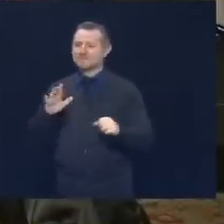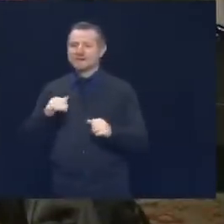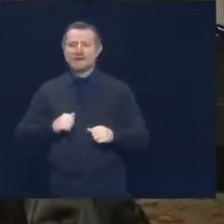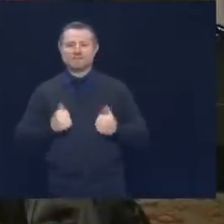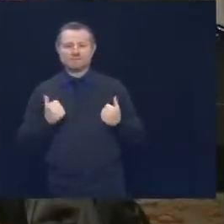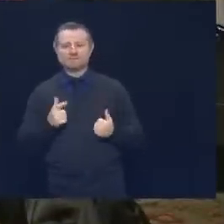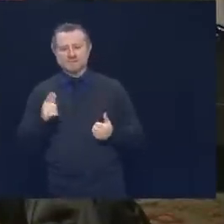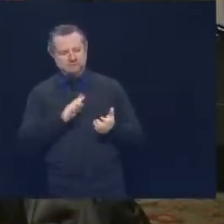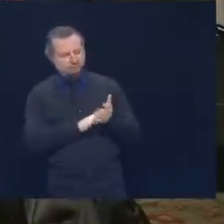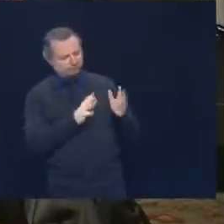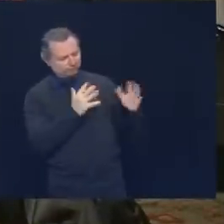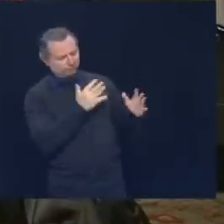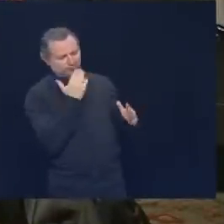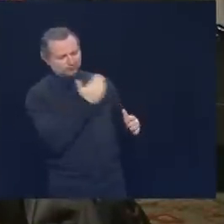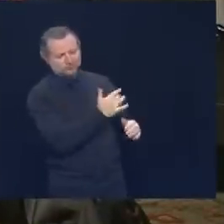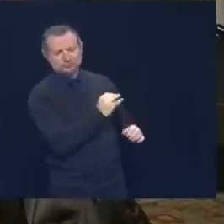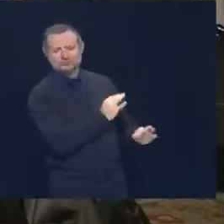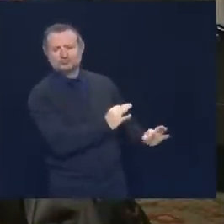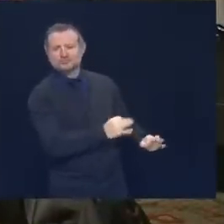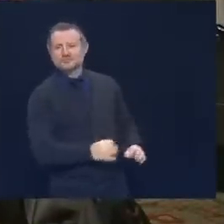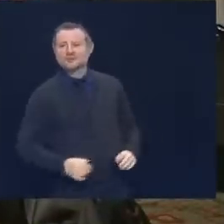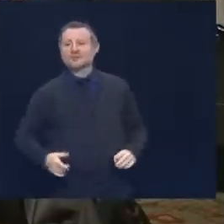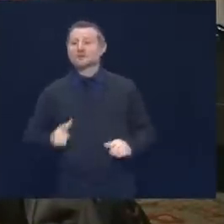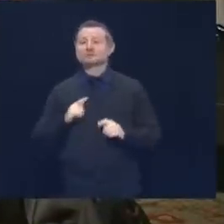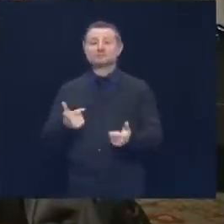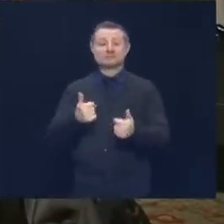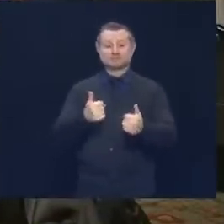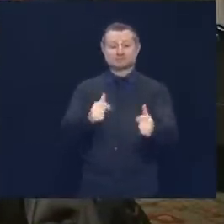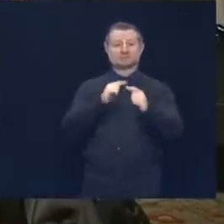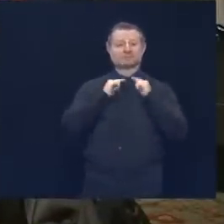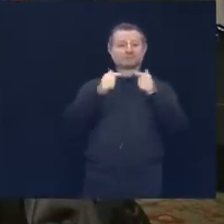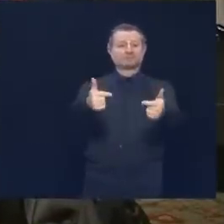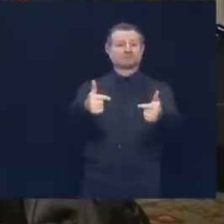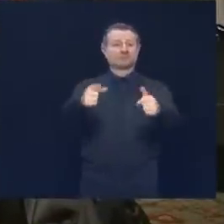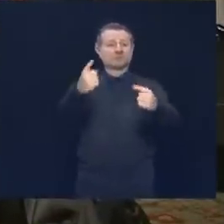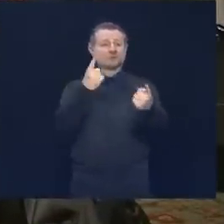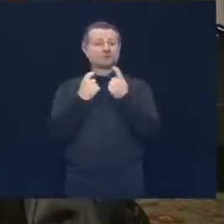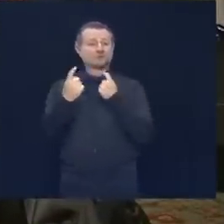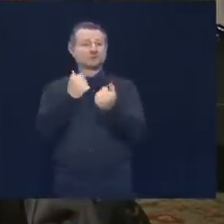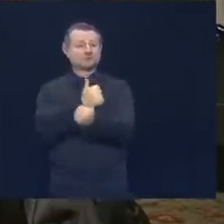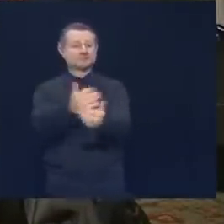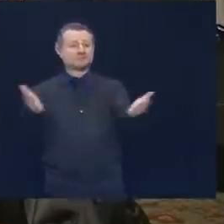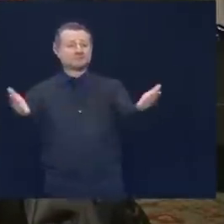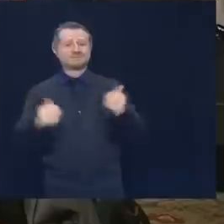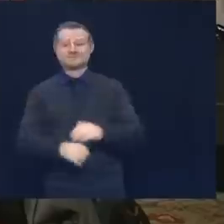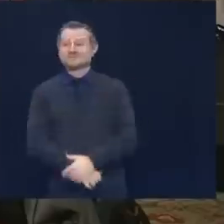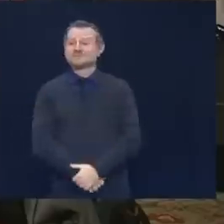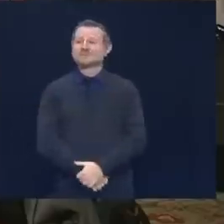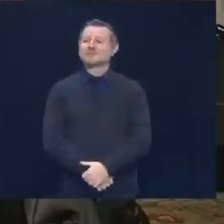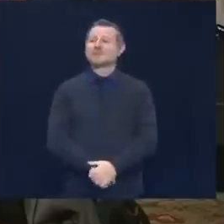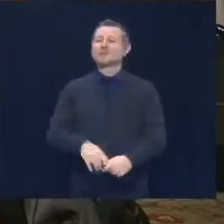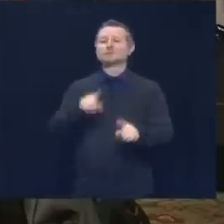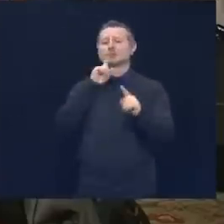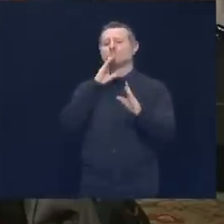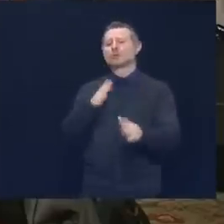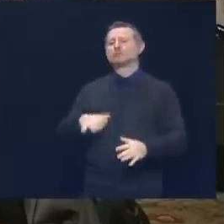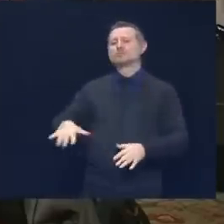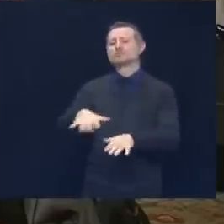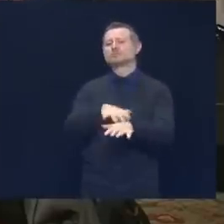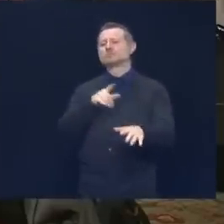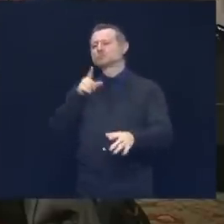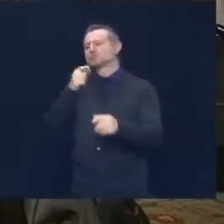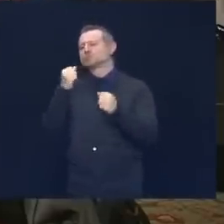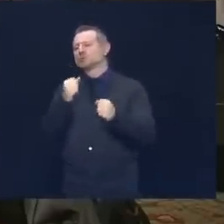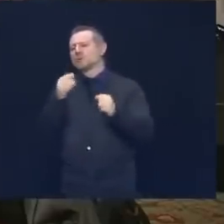well done. Thank you. Questions? Governor, could you please comment on your administration has put a high focus publicly